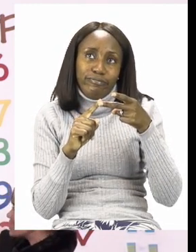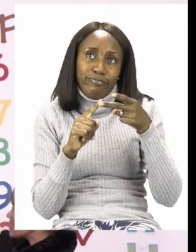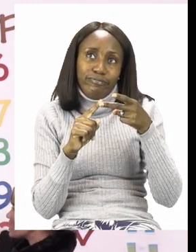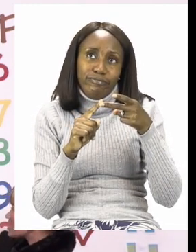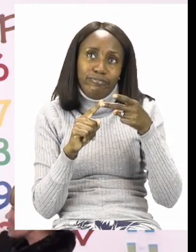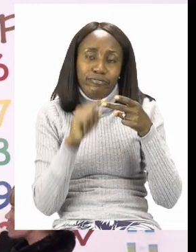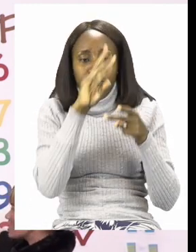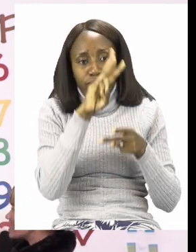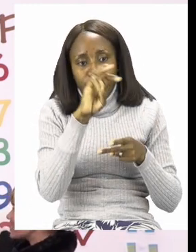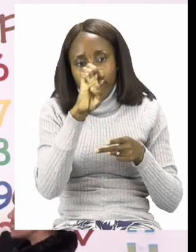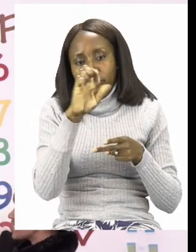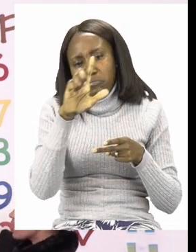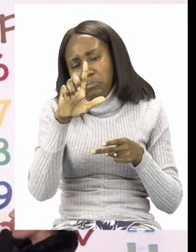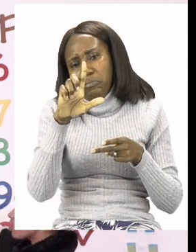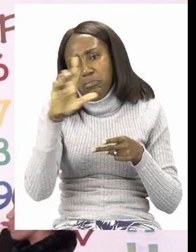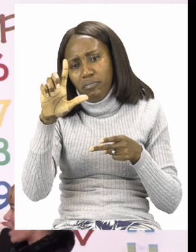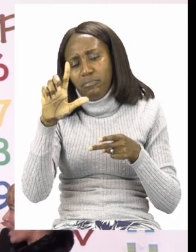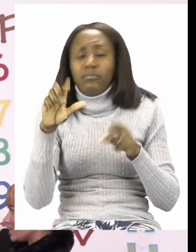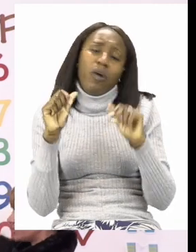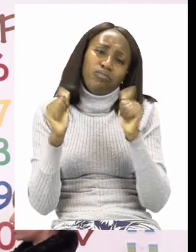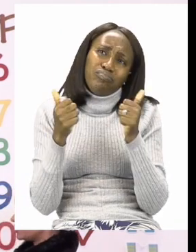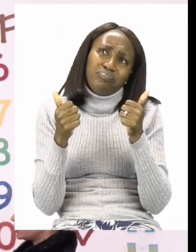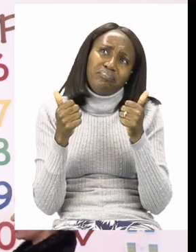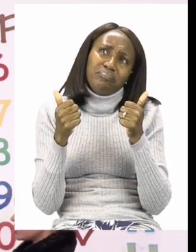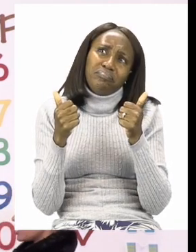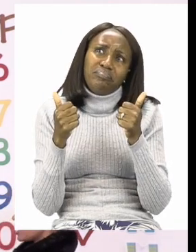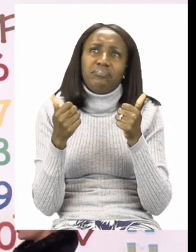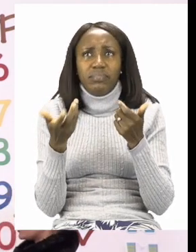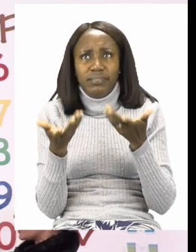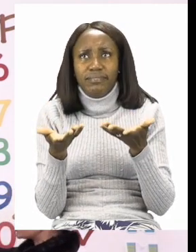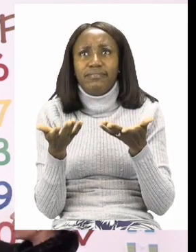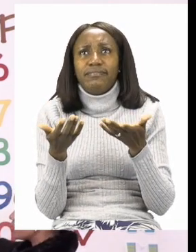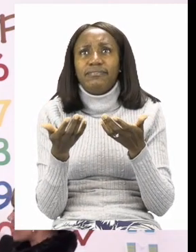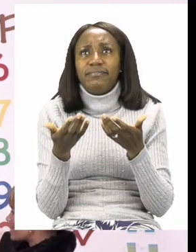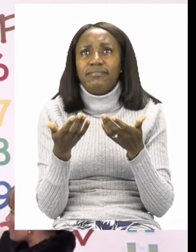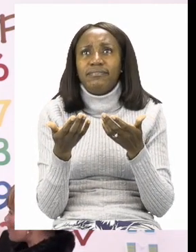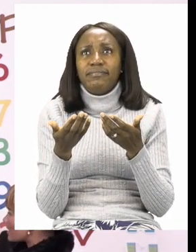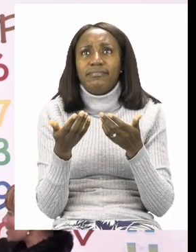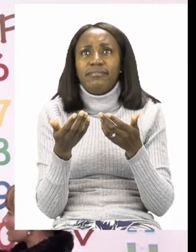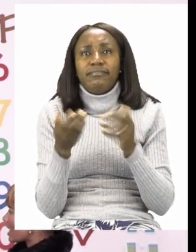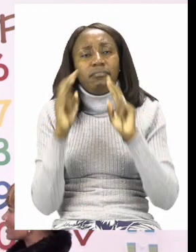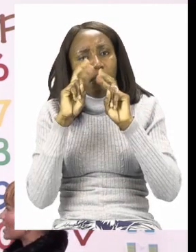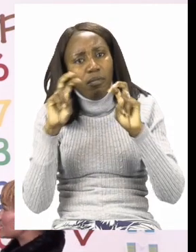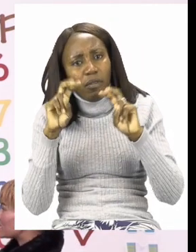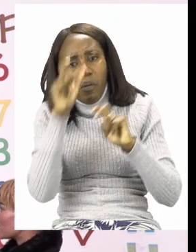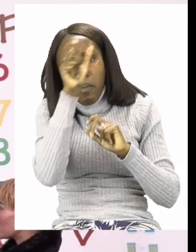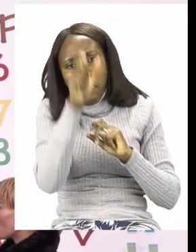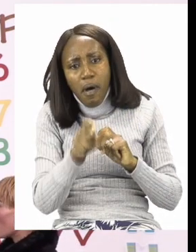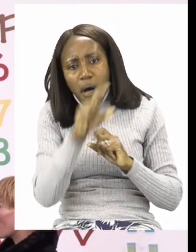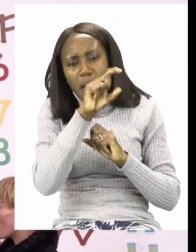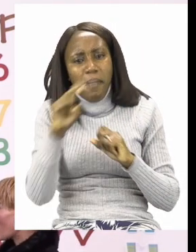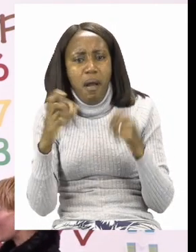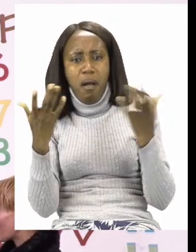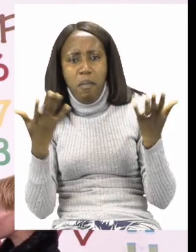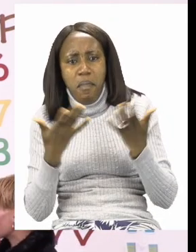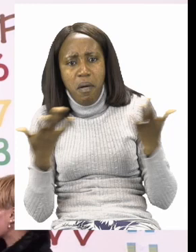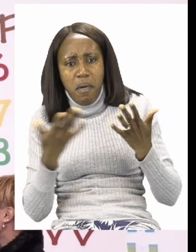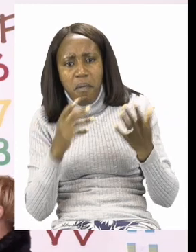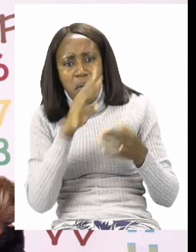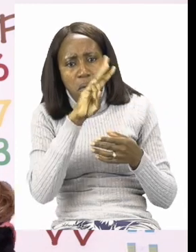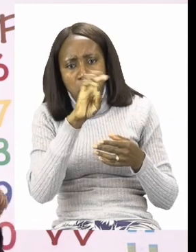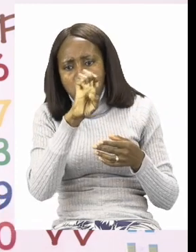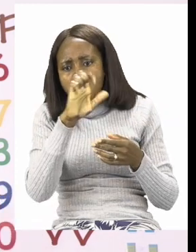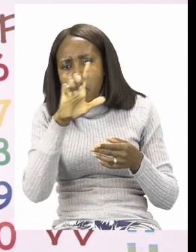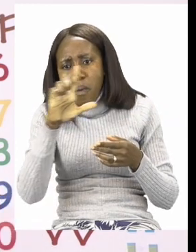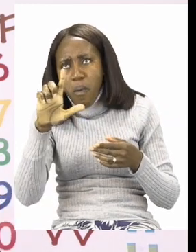second word is the word well. Let's look at the puzzle and let's see where can